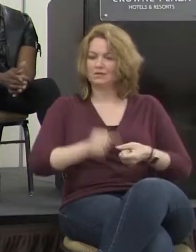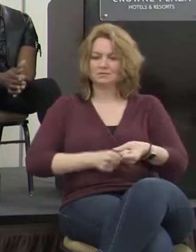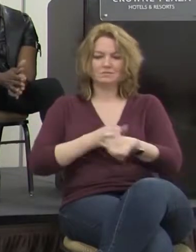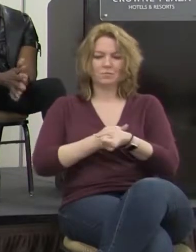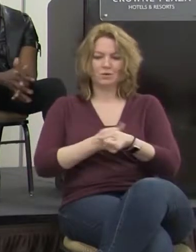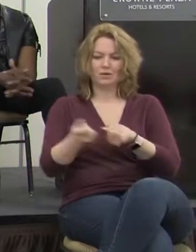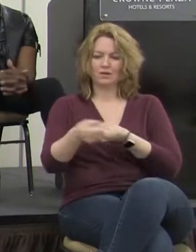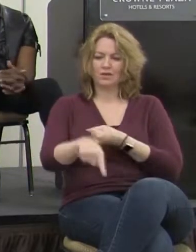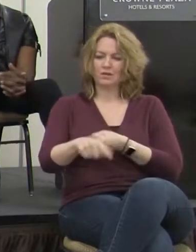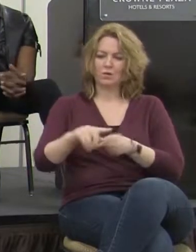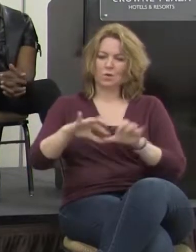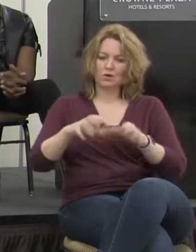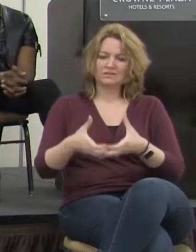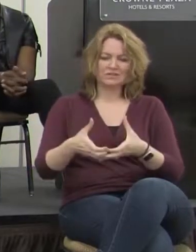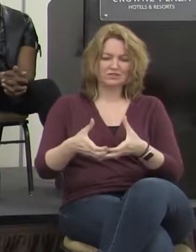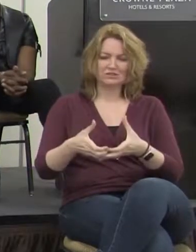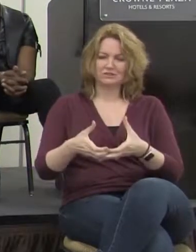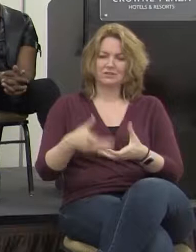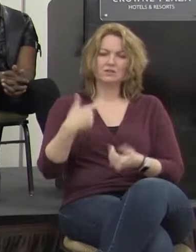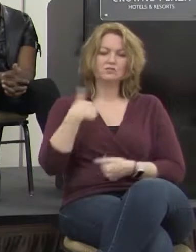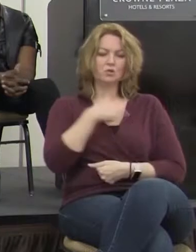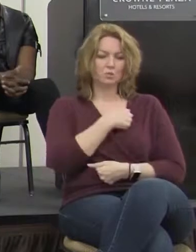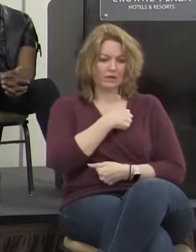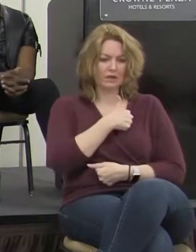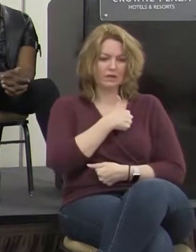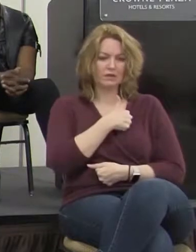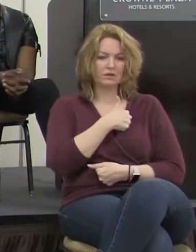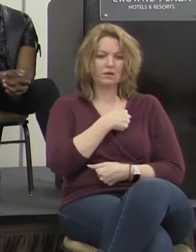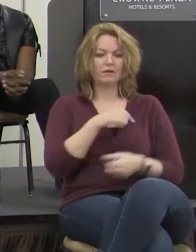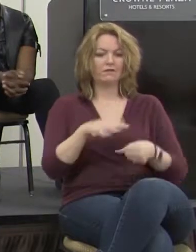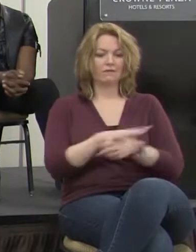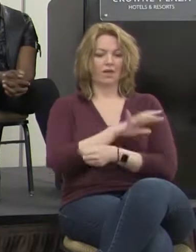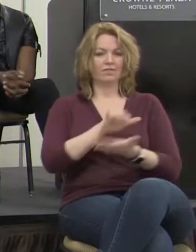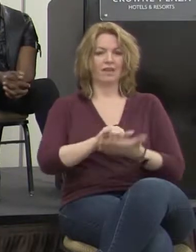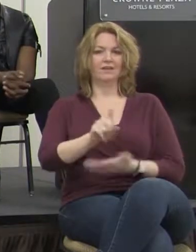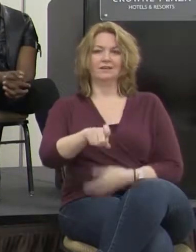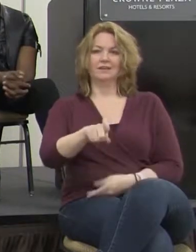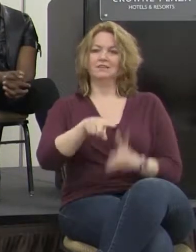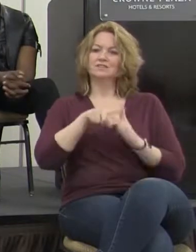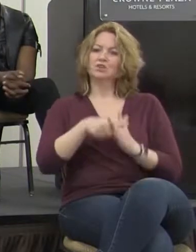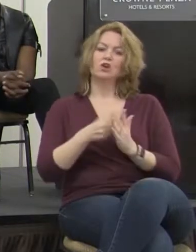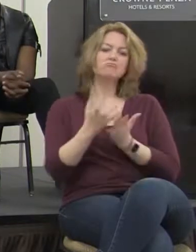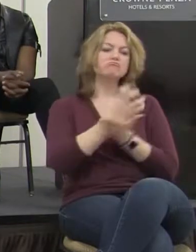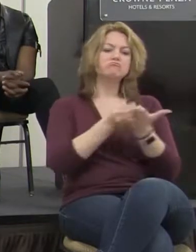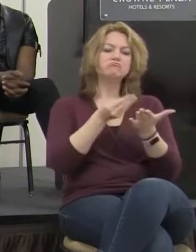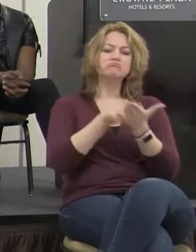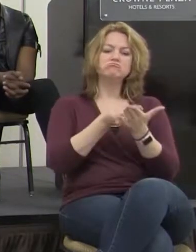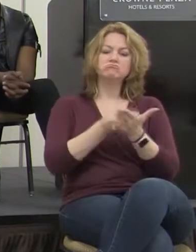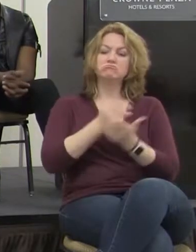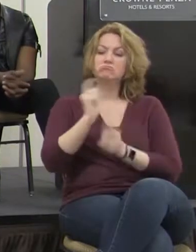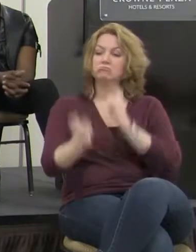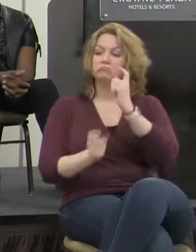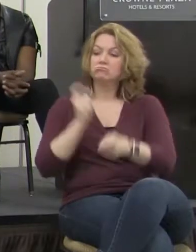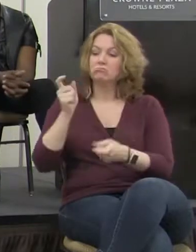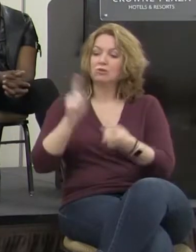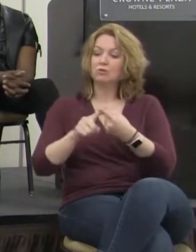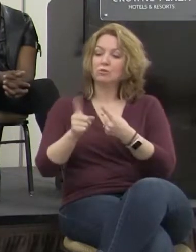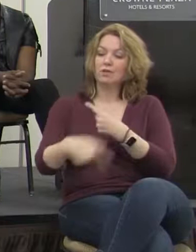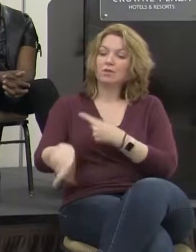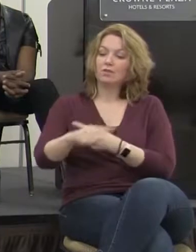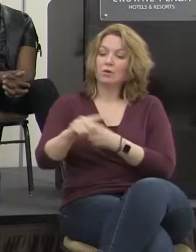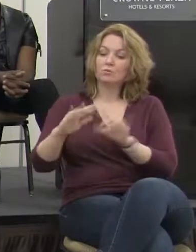those organizations. So we stepped in that gap and started fundraising and giving to those